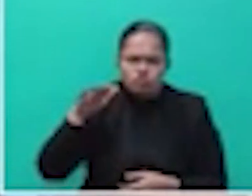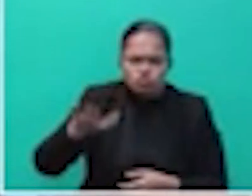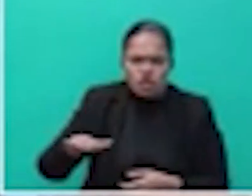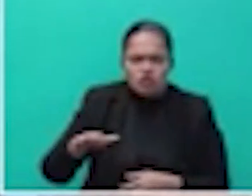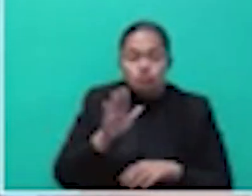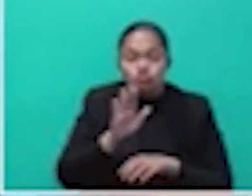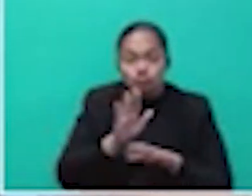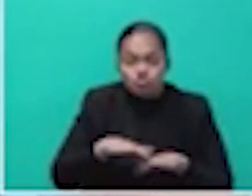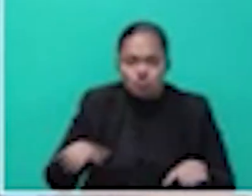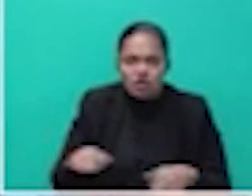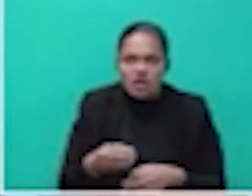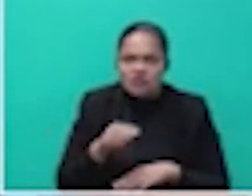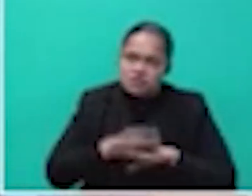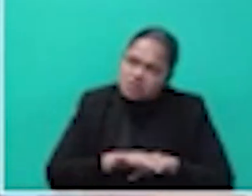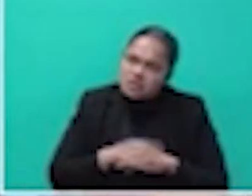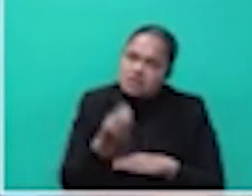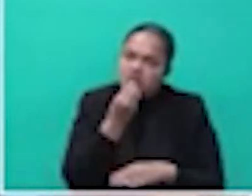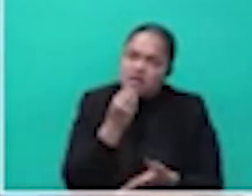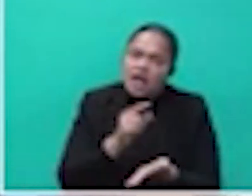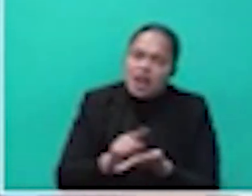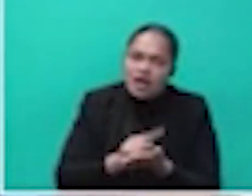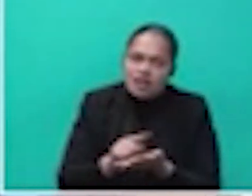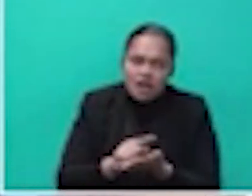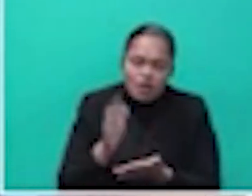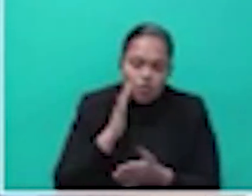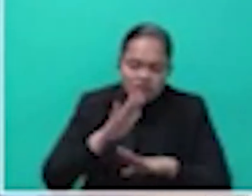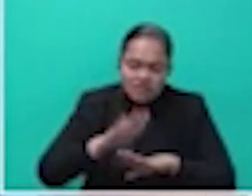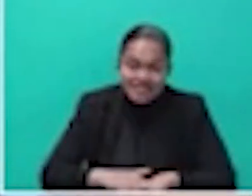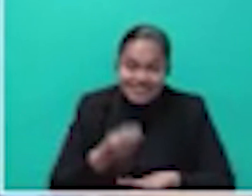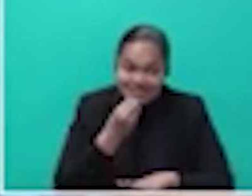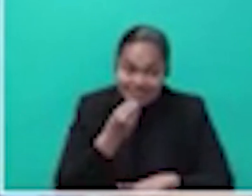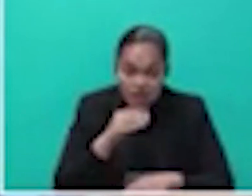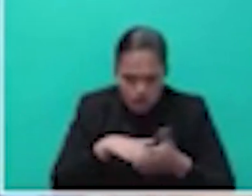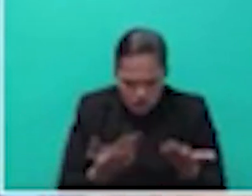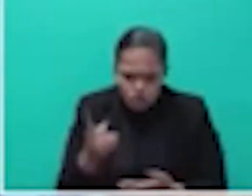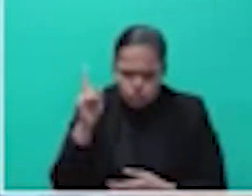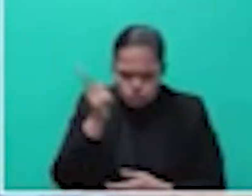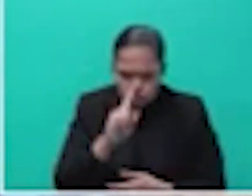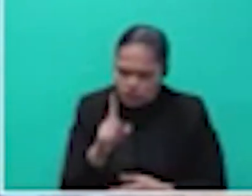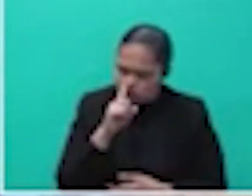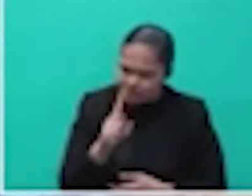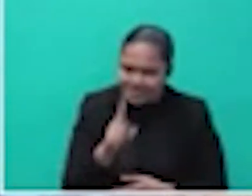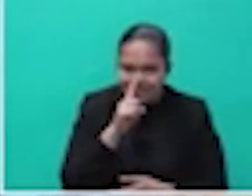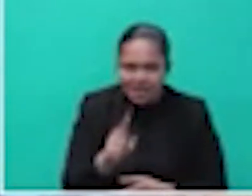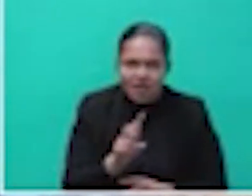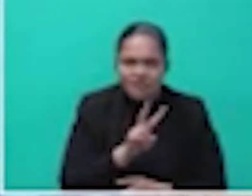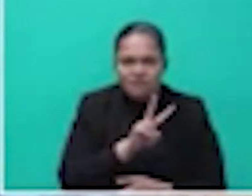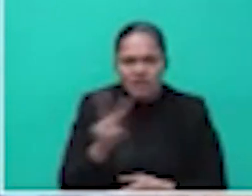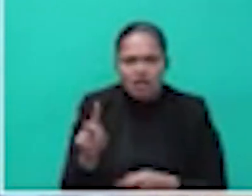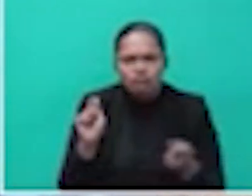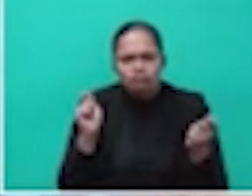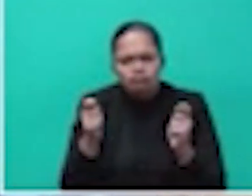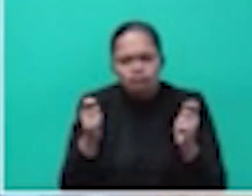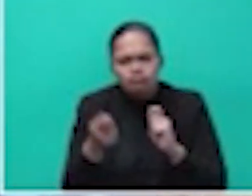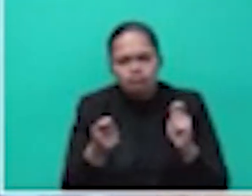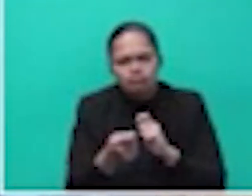to sit or eat later on when we sat down to eat. Nowadays, today, we're beginning to see these values begin to change. If